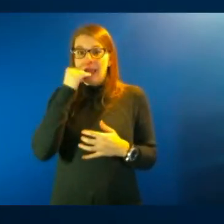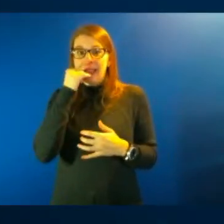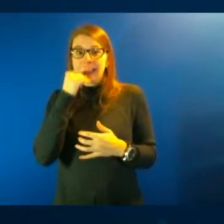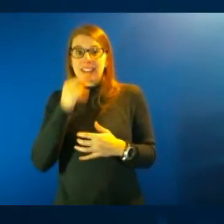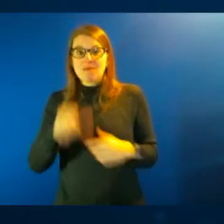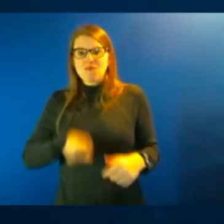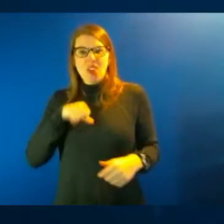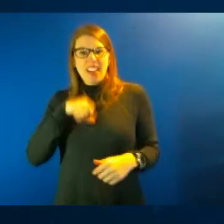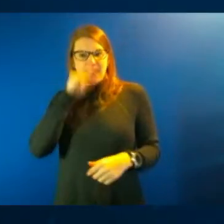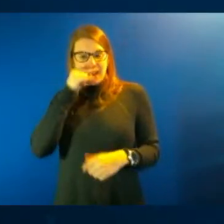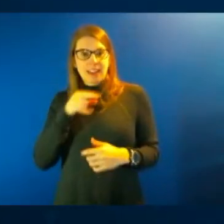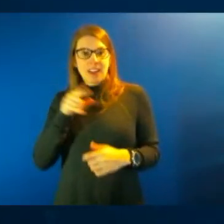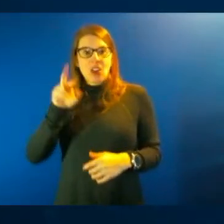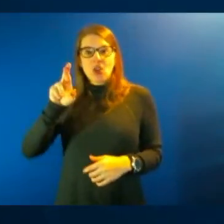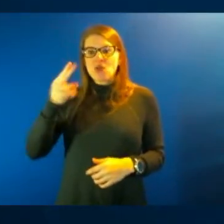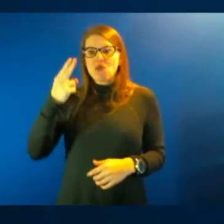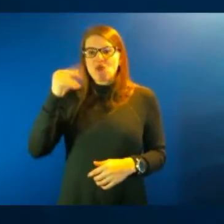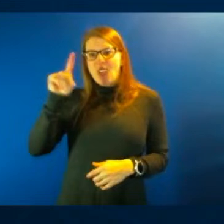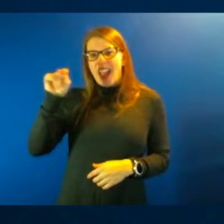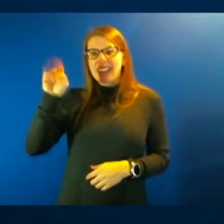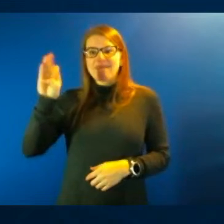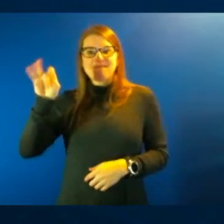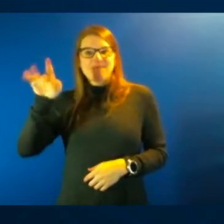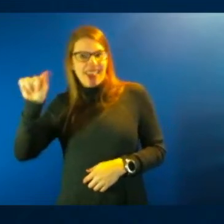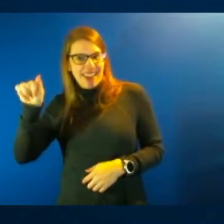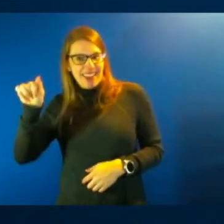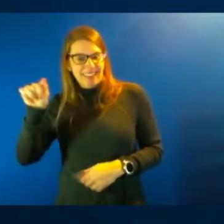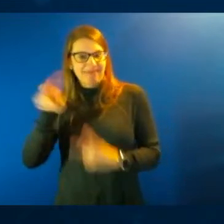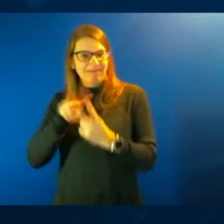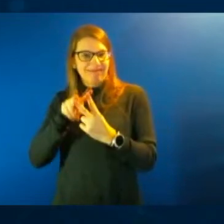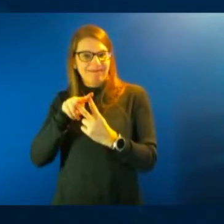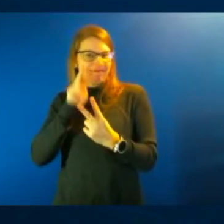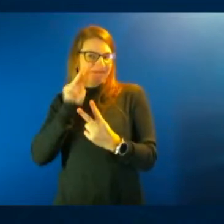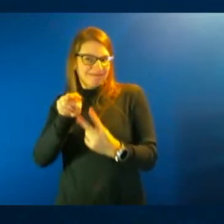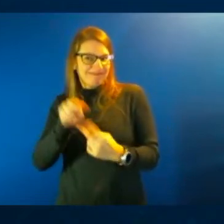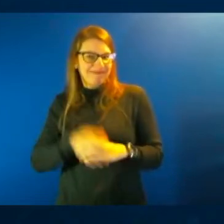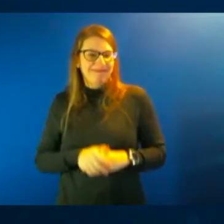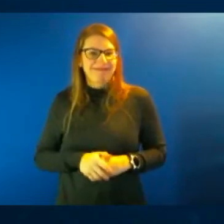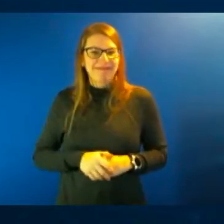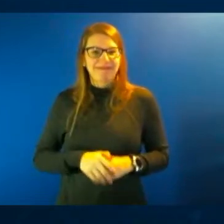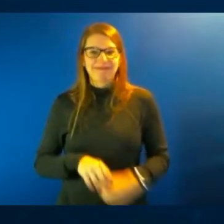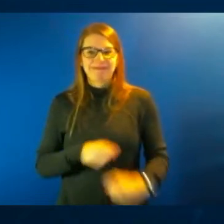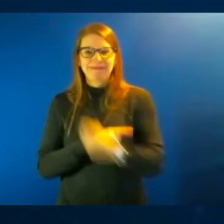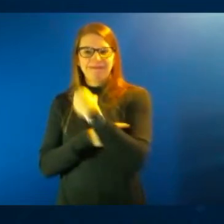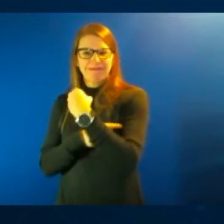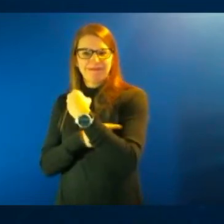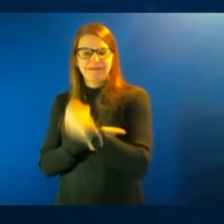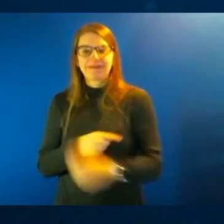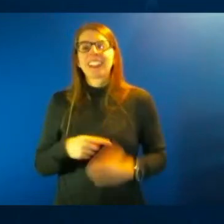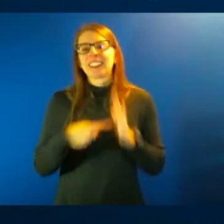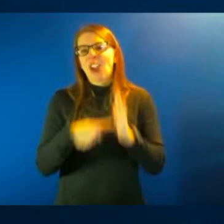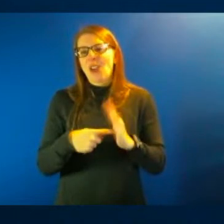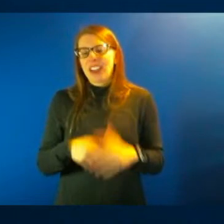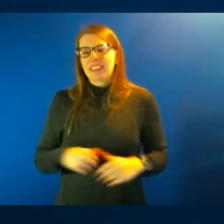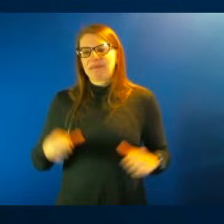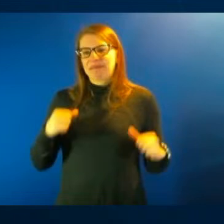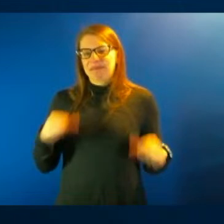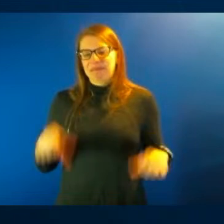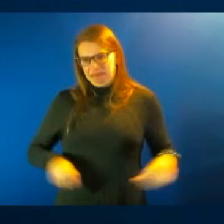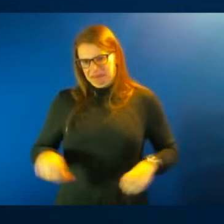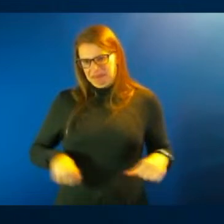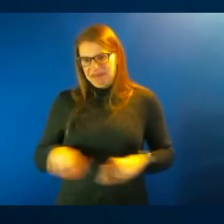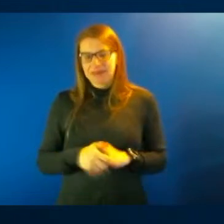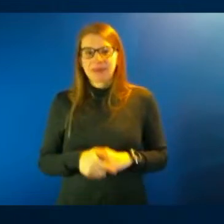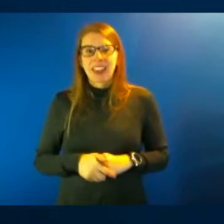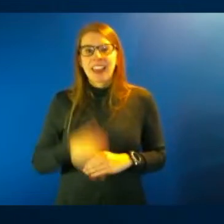get started with Rhett and Bella. Check them out, showing off their guns. So thank you to kiddos for getting in line and